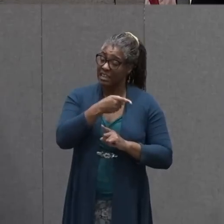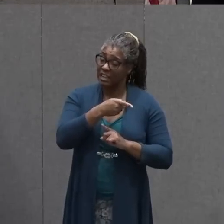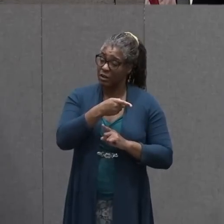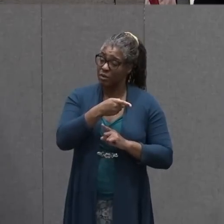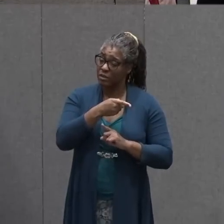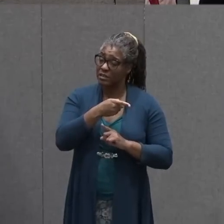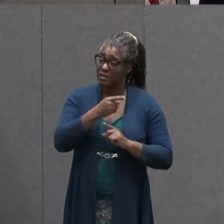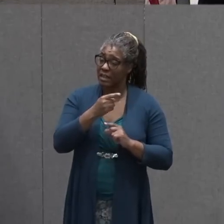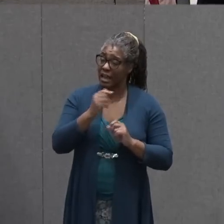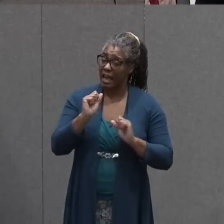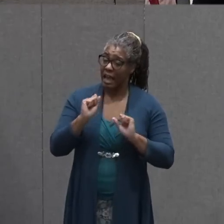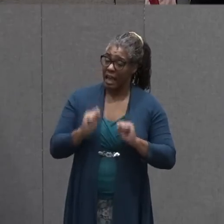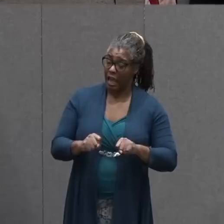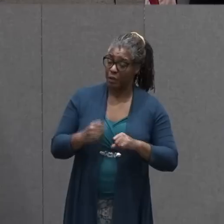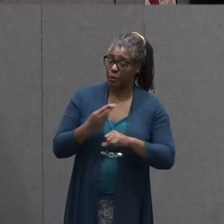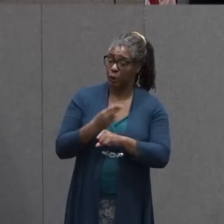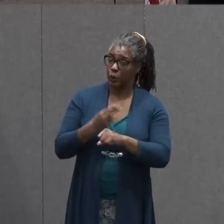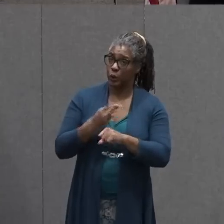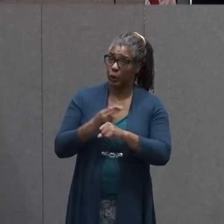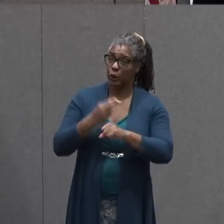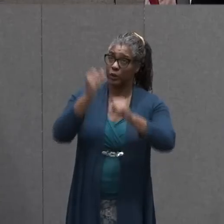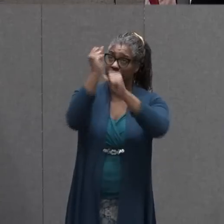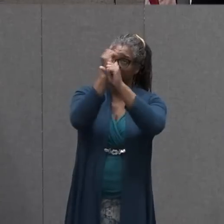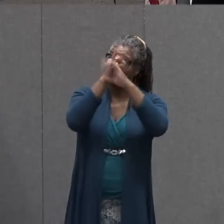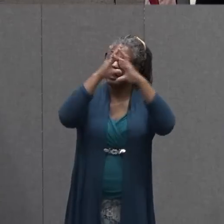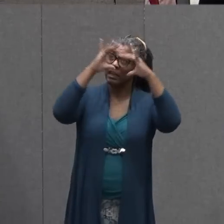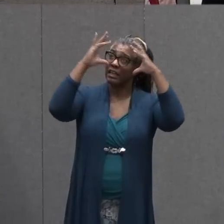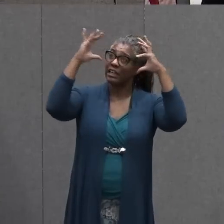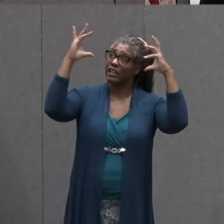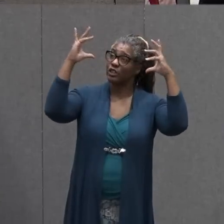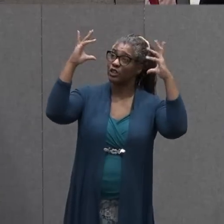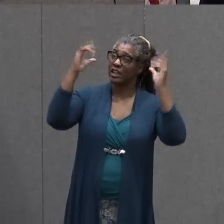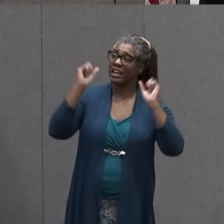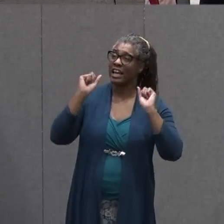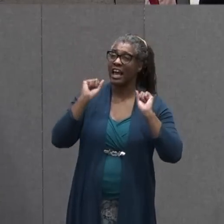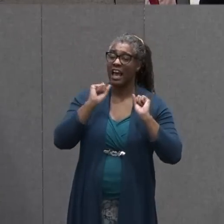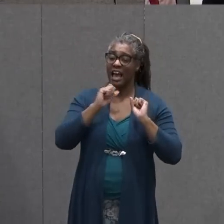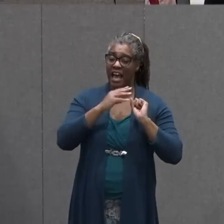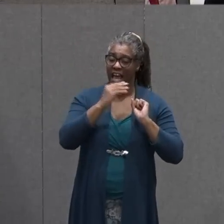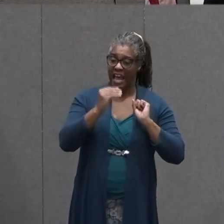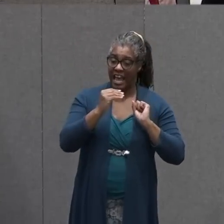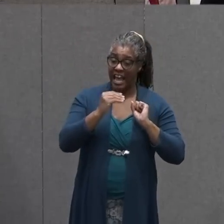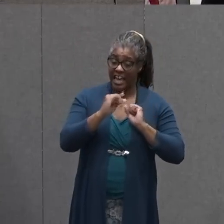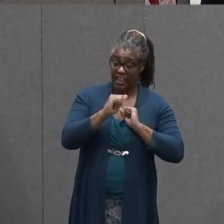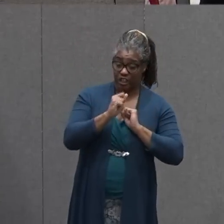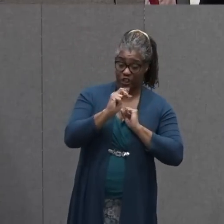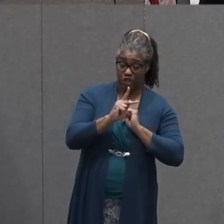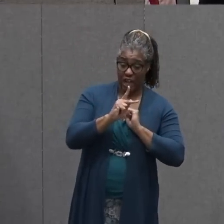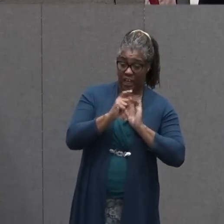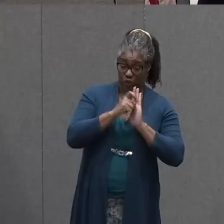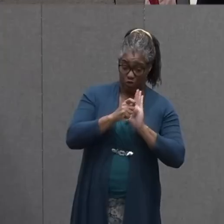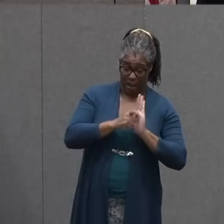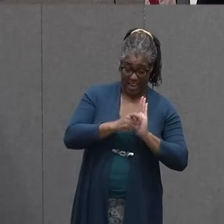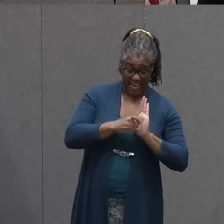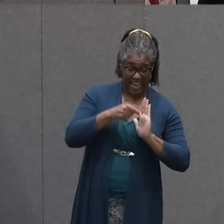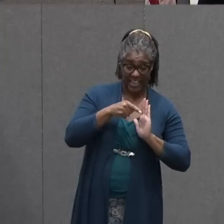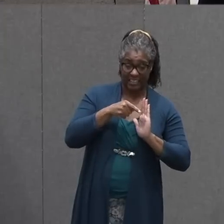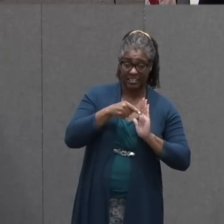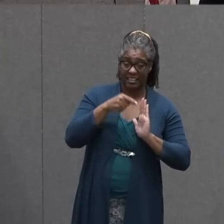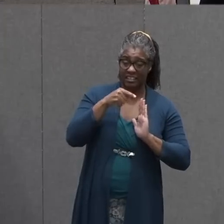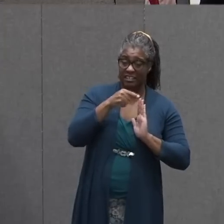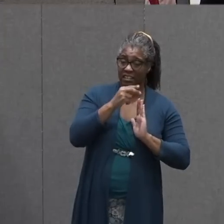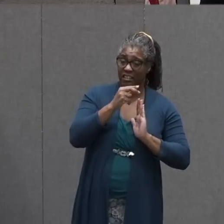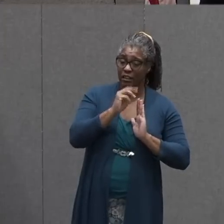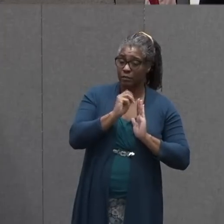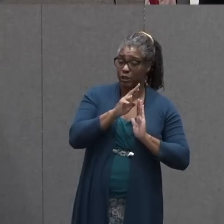and imagine what was going on as Jack wrote. That was my purpose. Yeah. See, the thing as to go